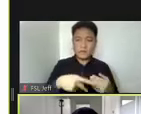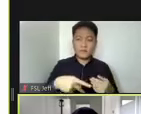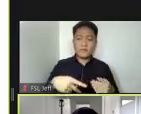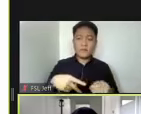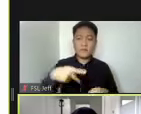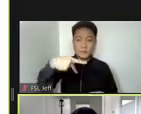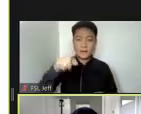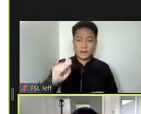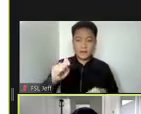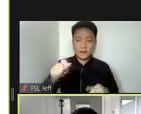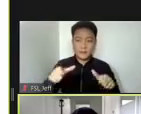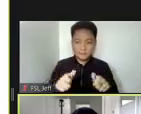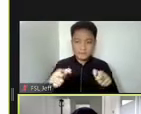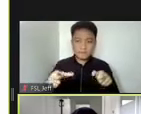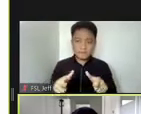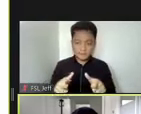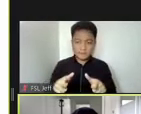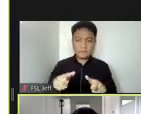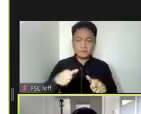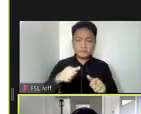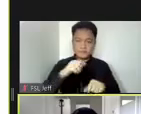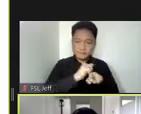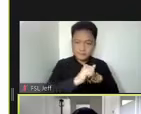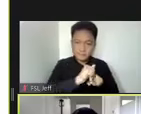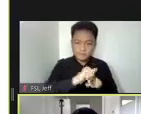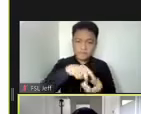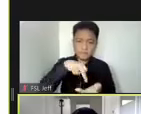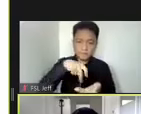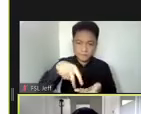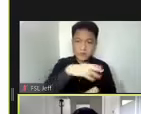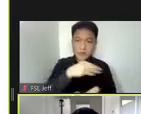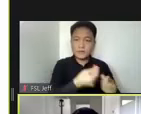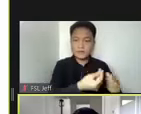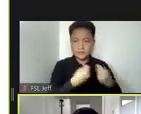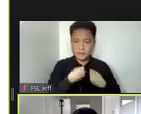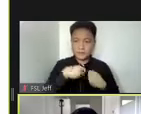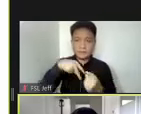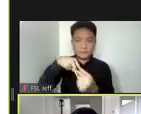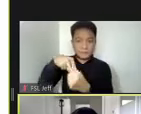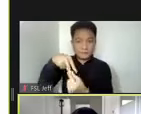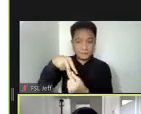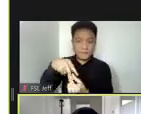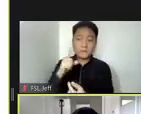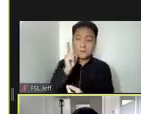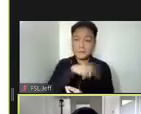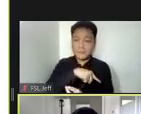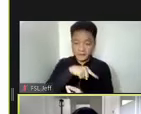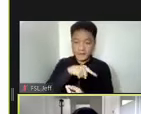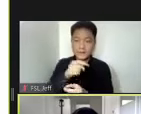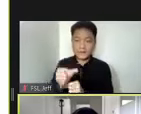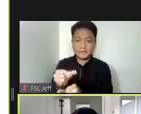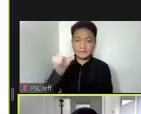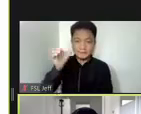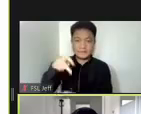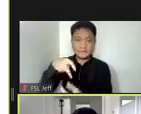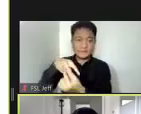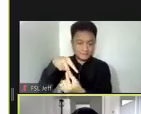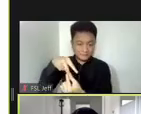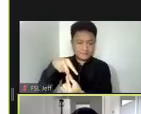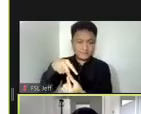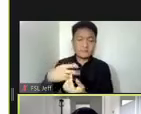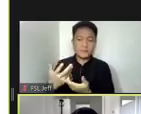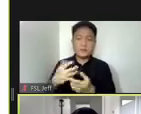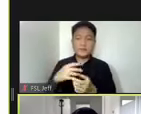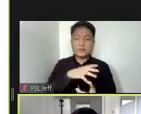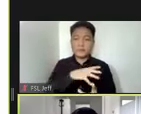job as a vocational coordinator. And she granted me a training in America for plastic fabrication